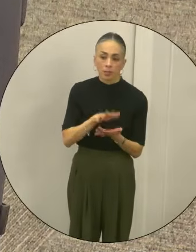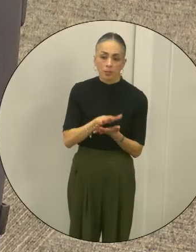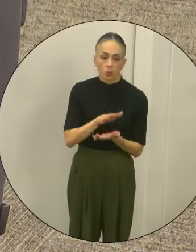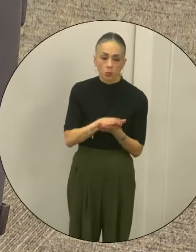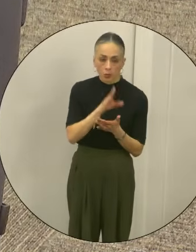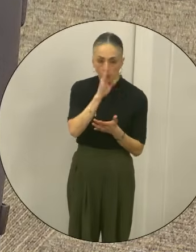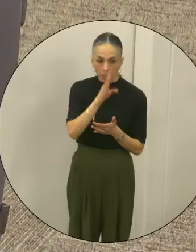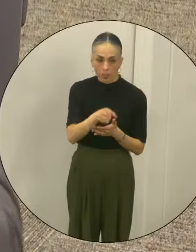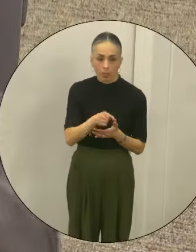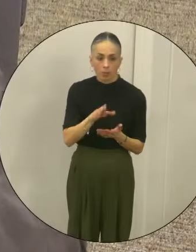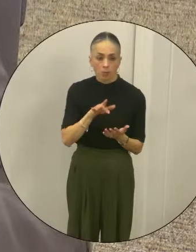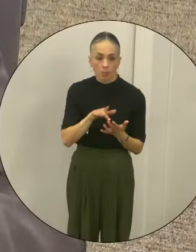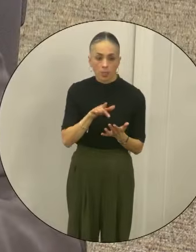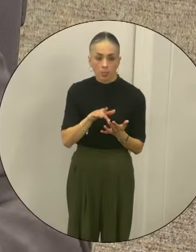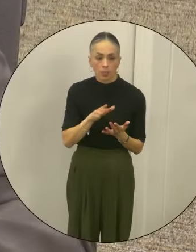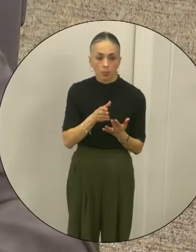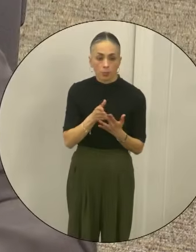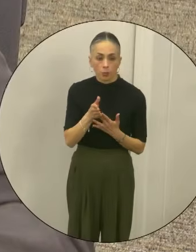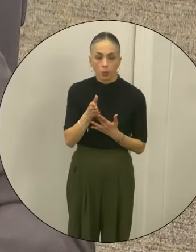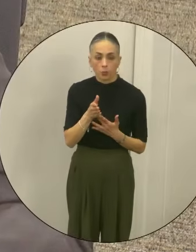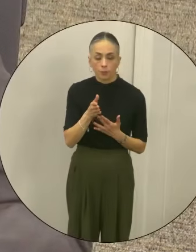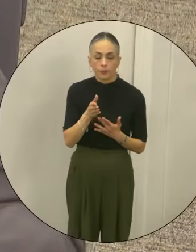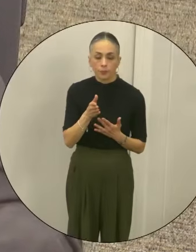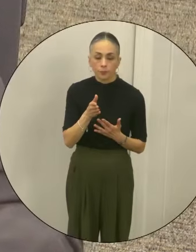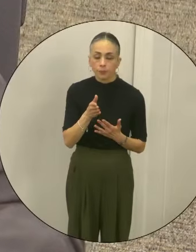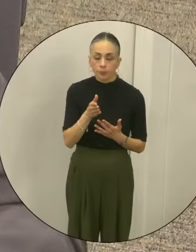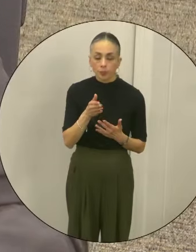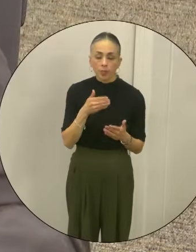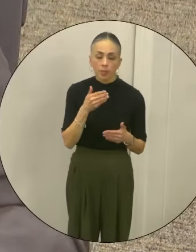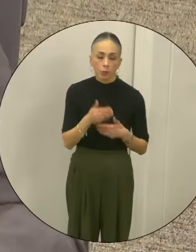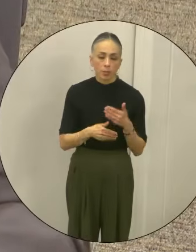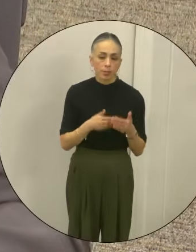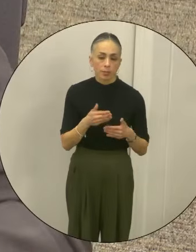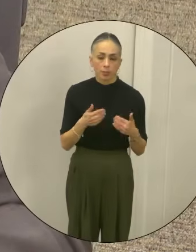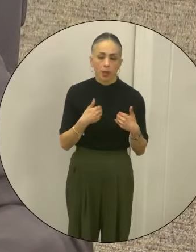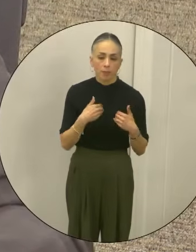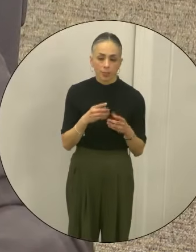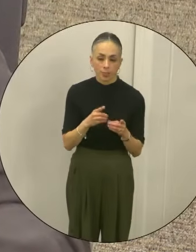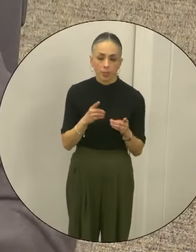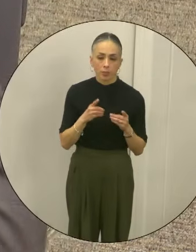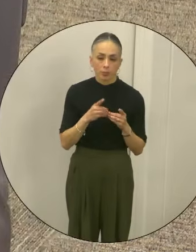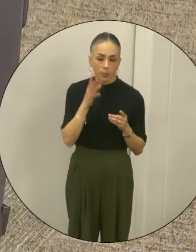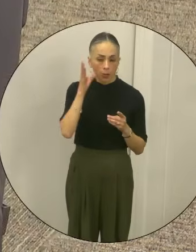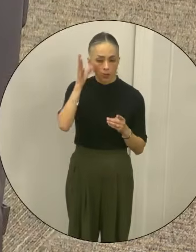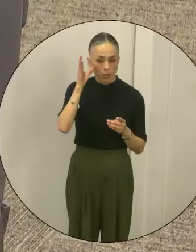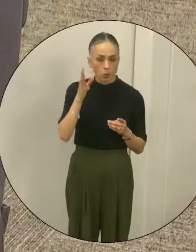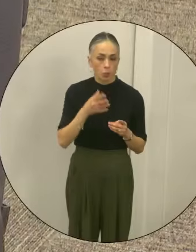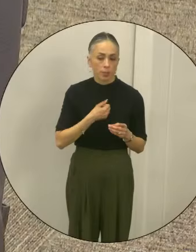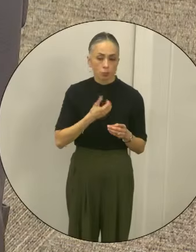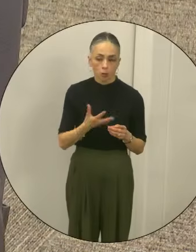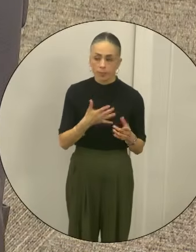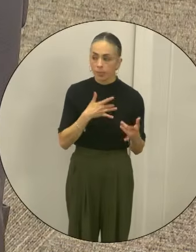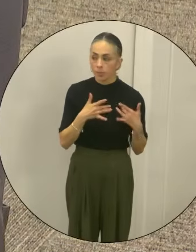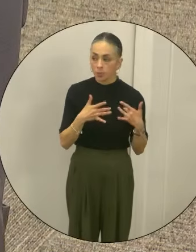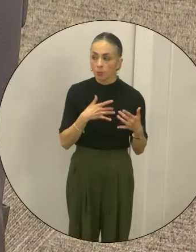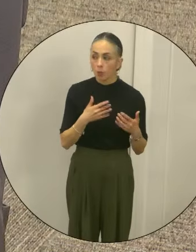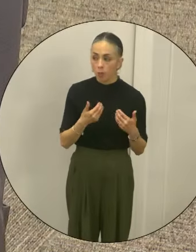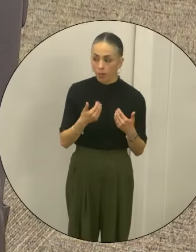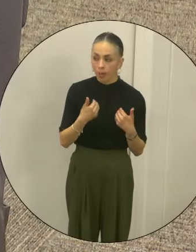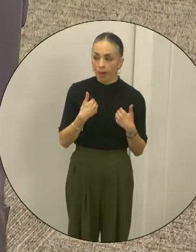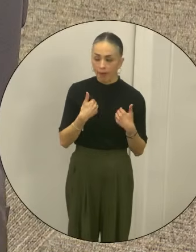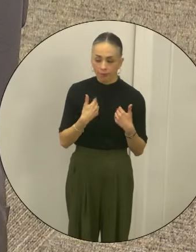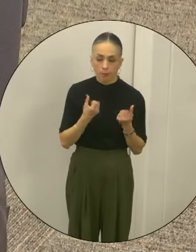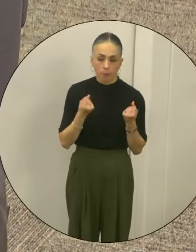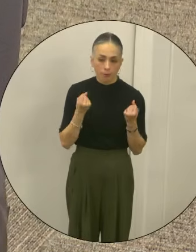directly. They're contacting through some of the processes we have as a district for parents to express concerns. But we receive a number